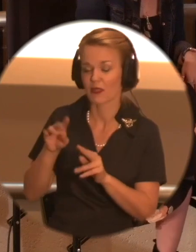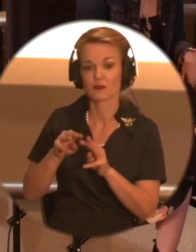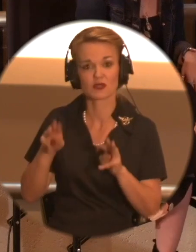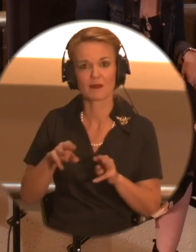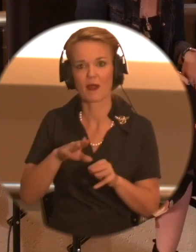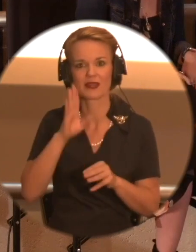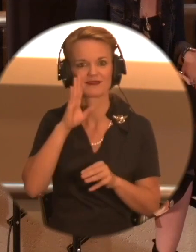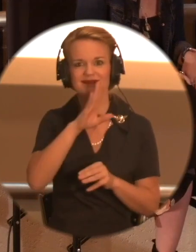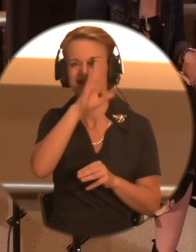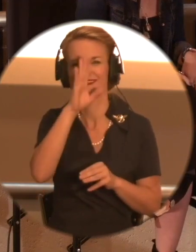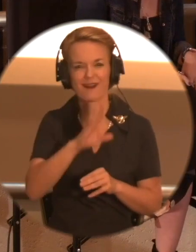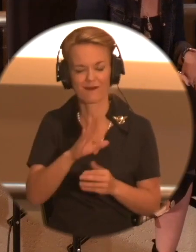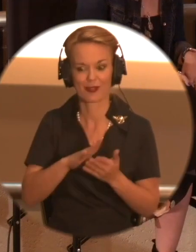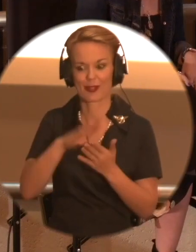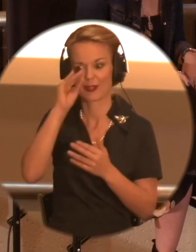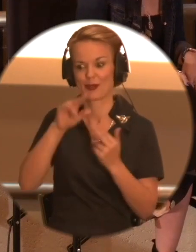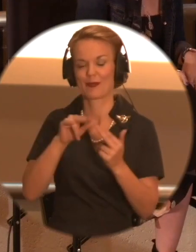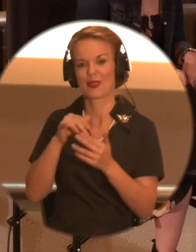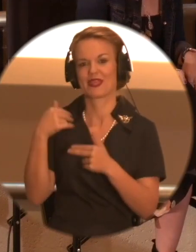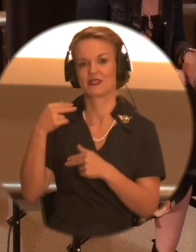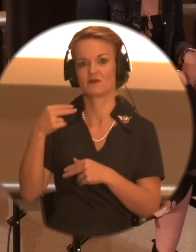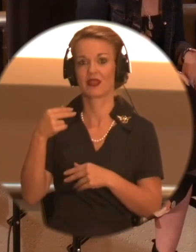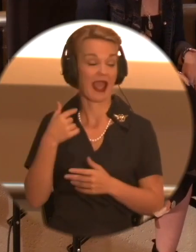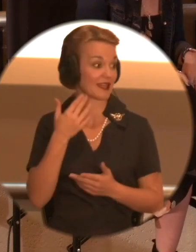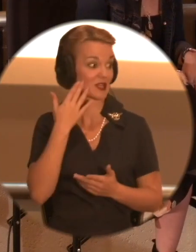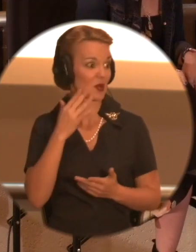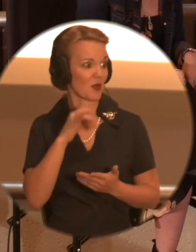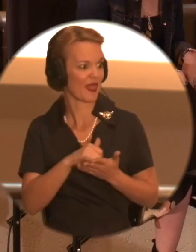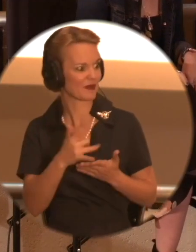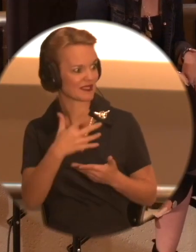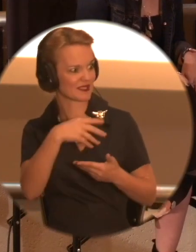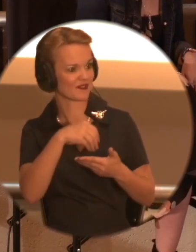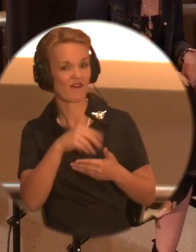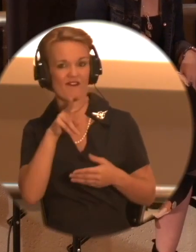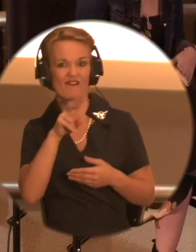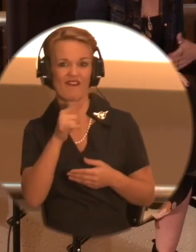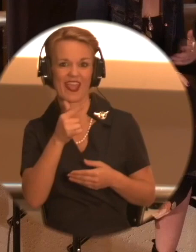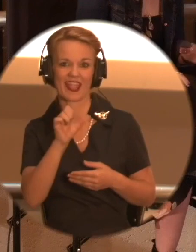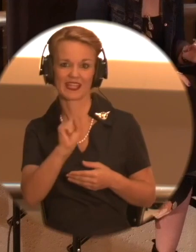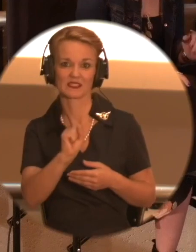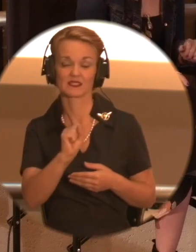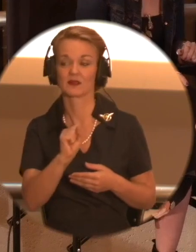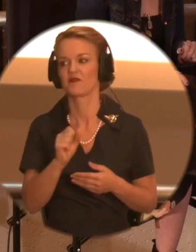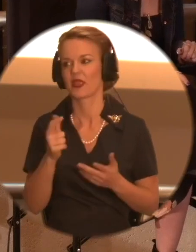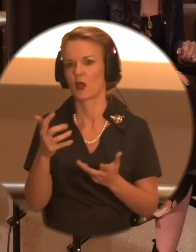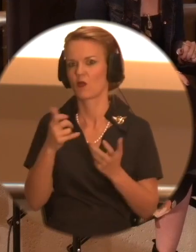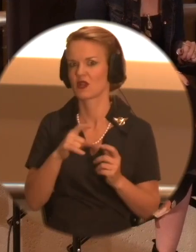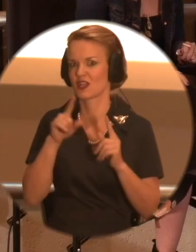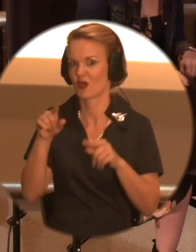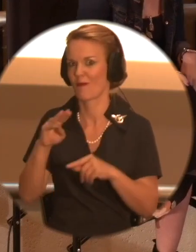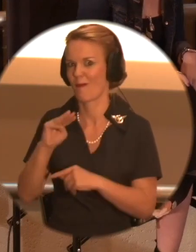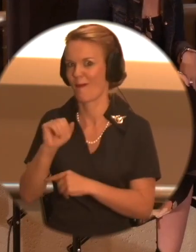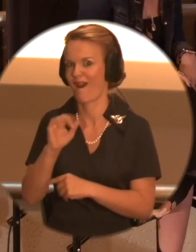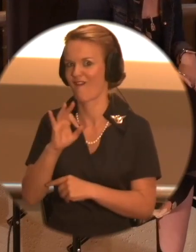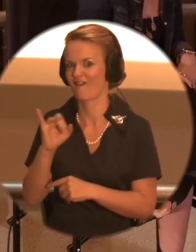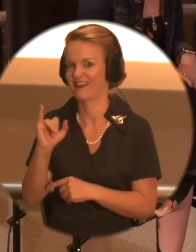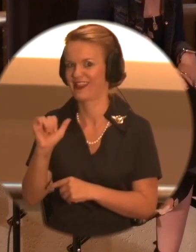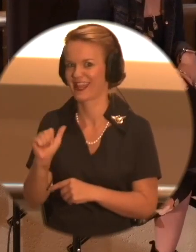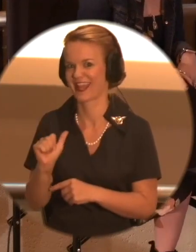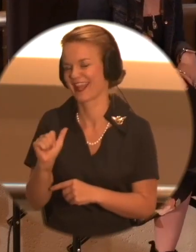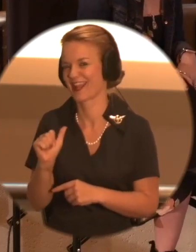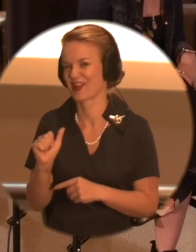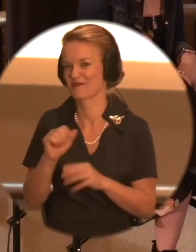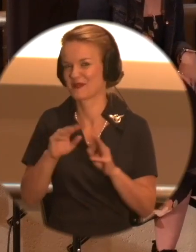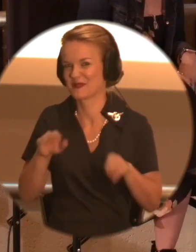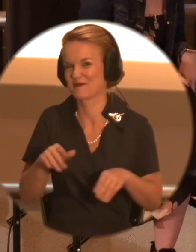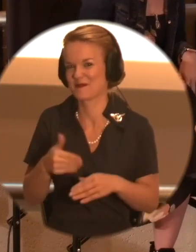about the history. I didn't even know that was a thing, and I've been to Vegas. I want to go. I want to go to the Mafia Museum next. Why the Mafia